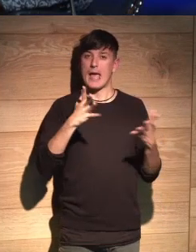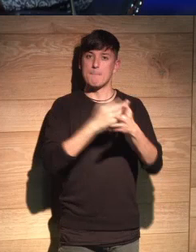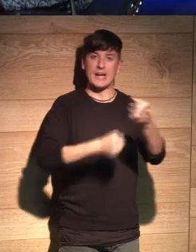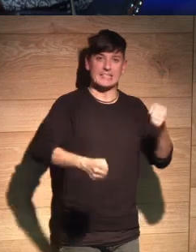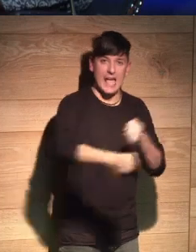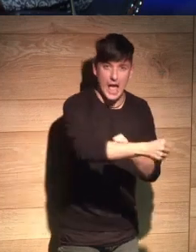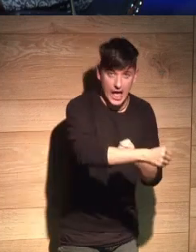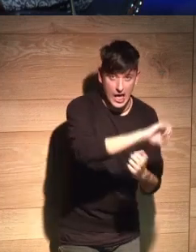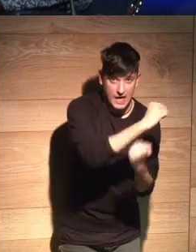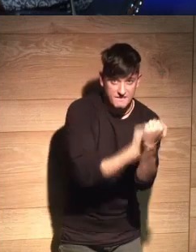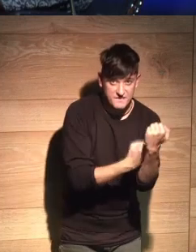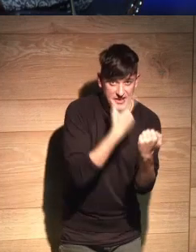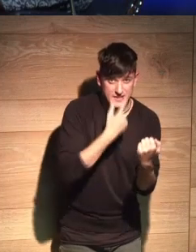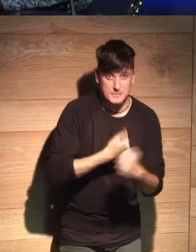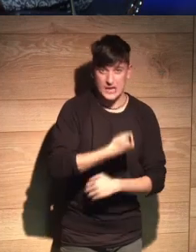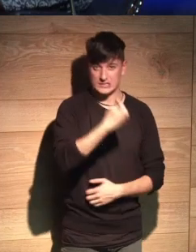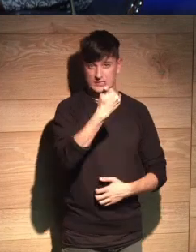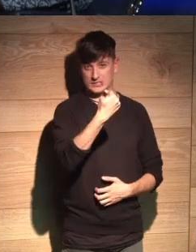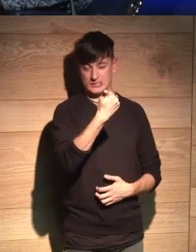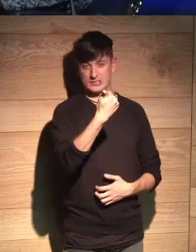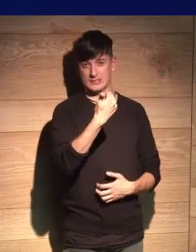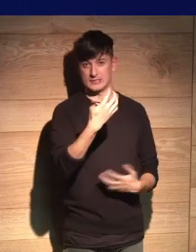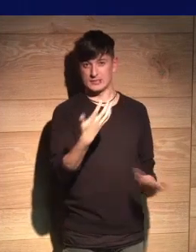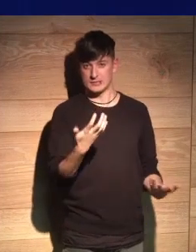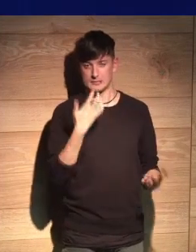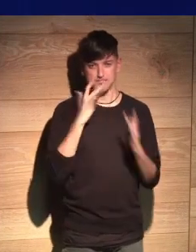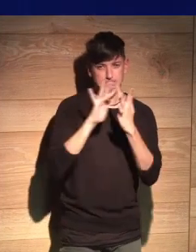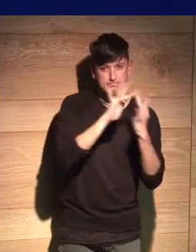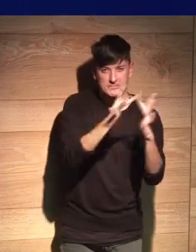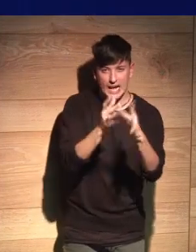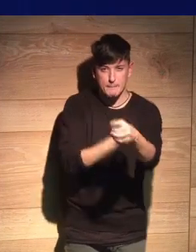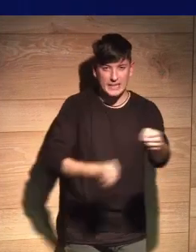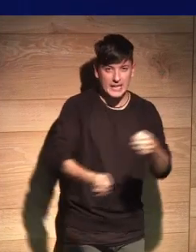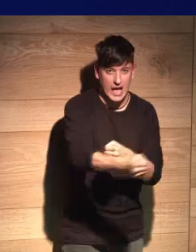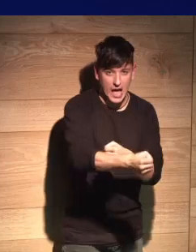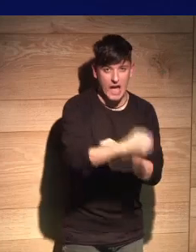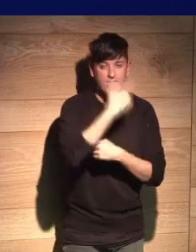that empathy is easier among women.